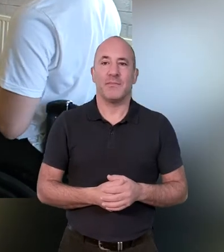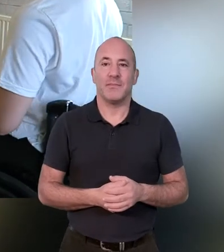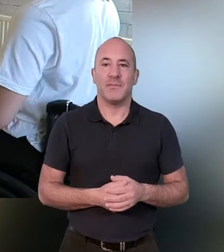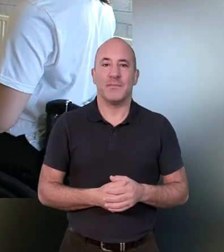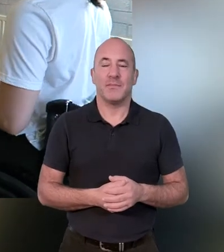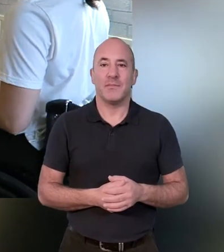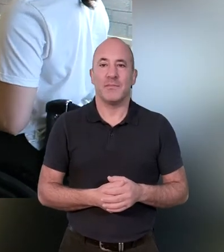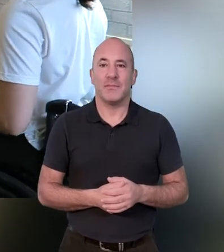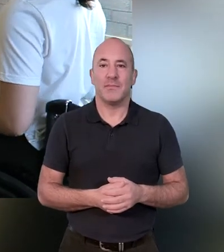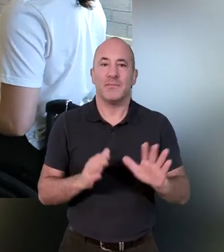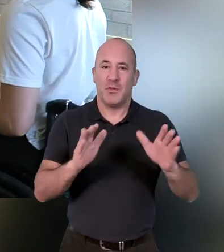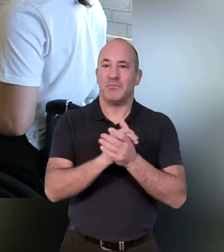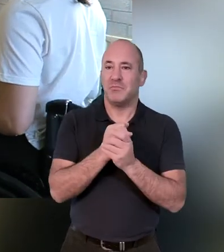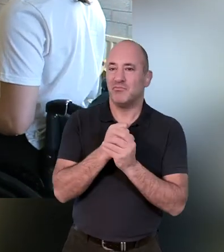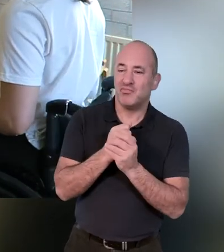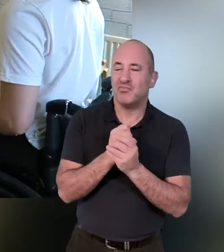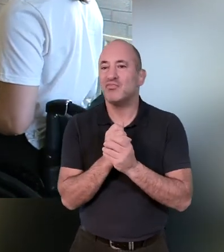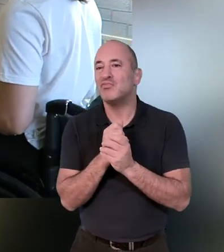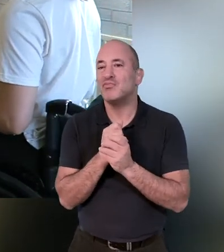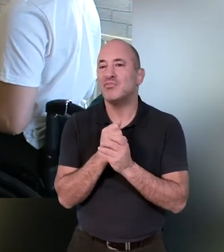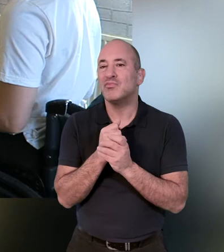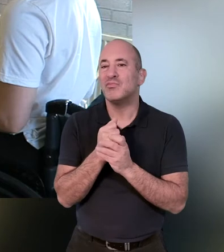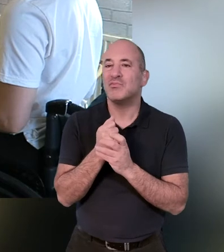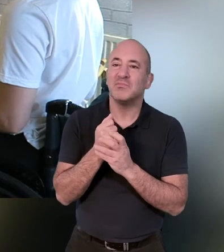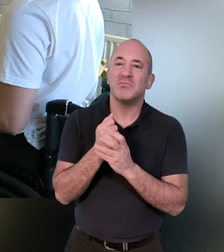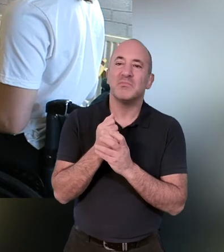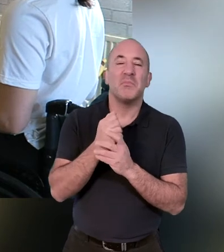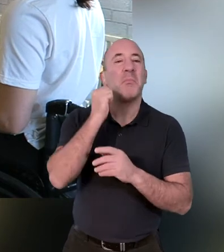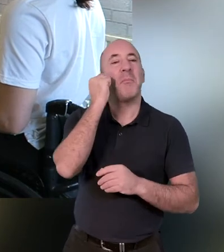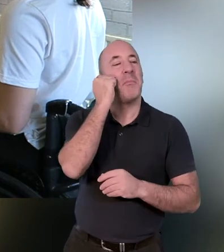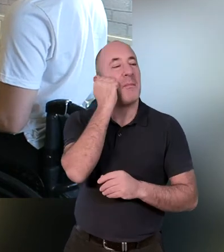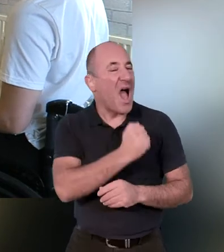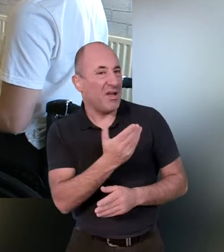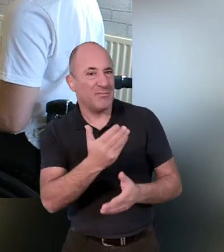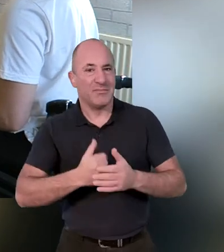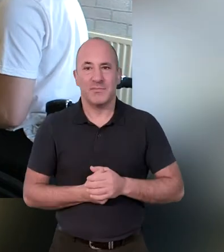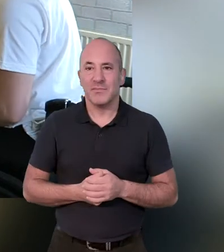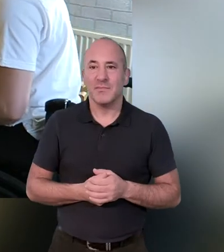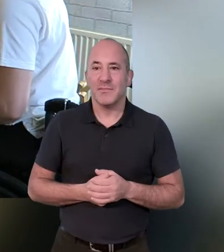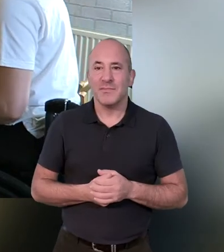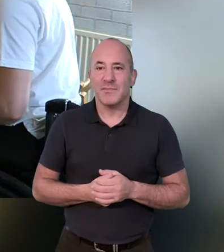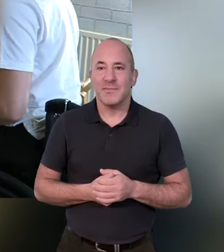sock land on that colour. So, Sam, black.